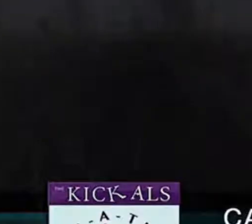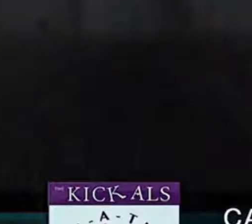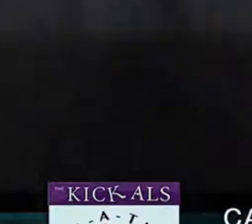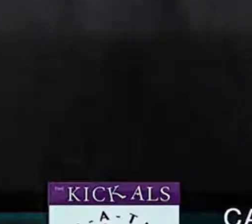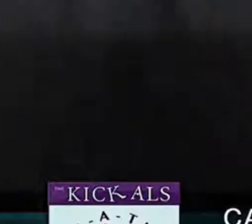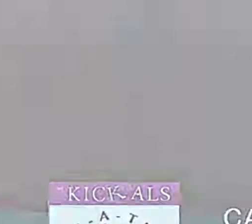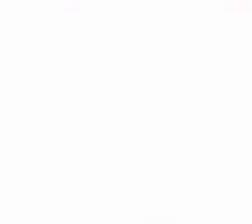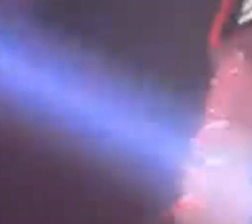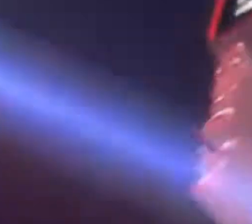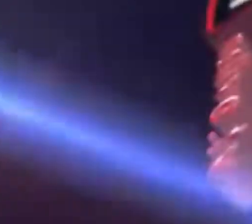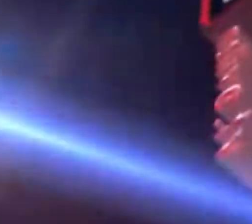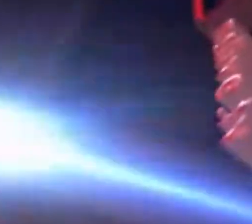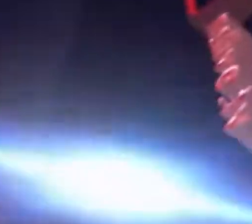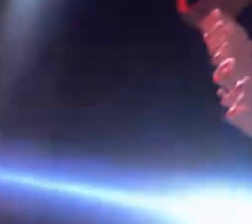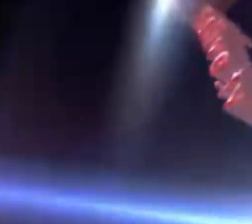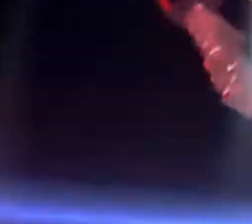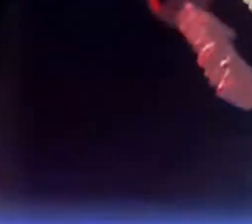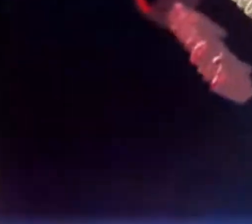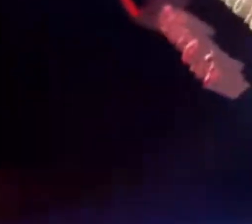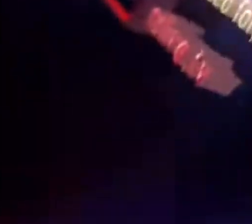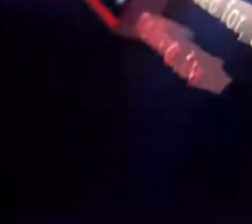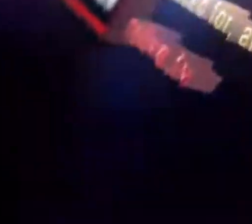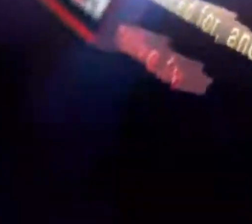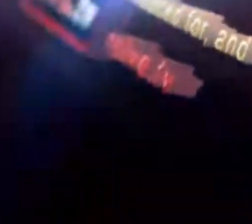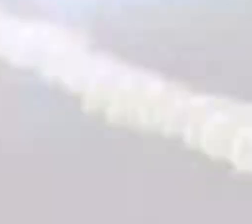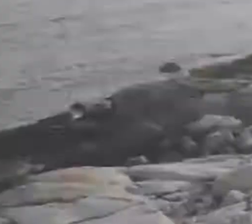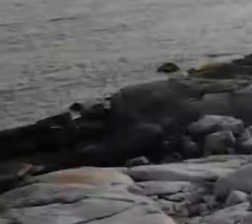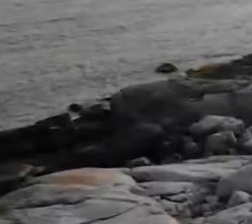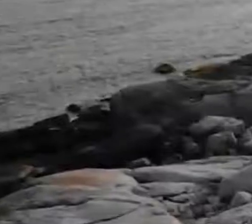listen to what you have to say.